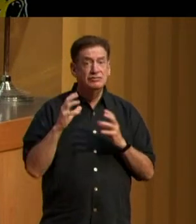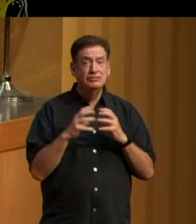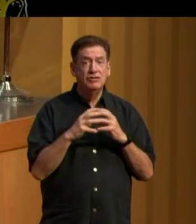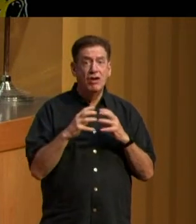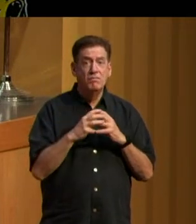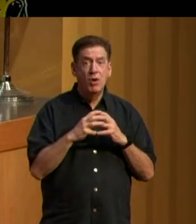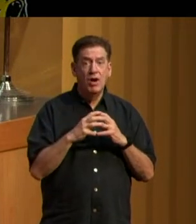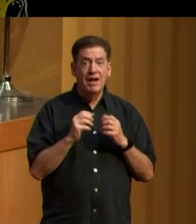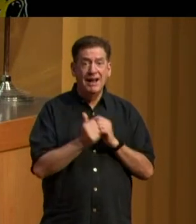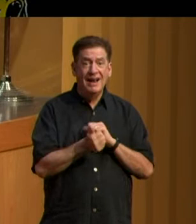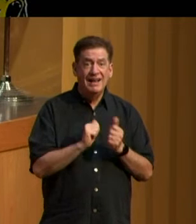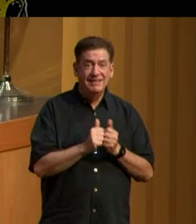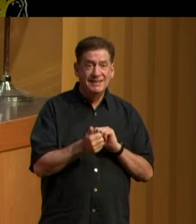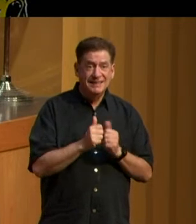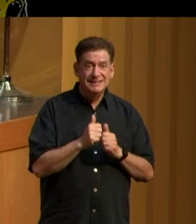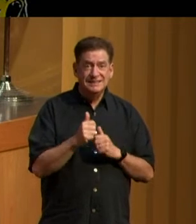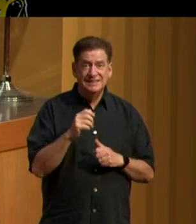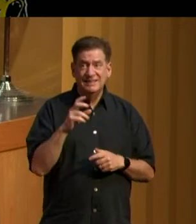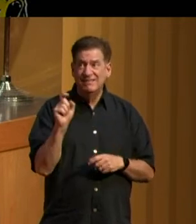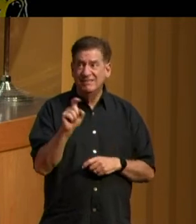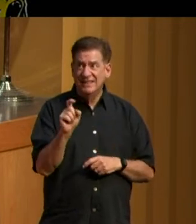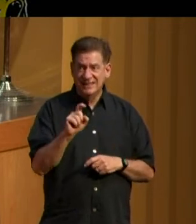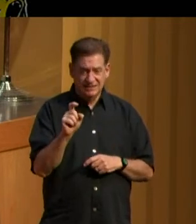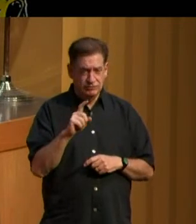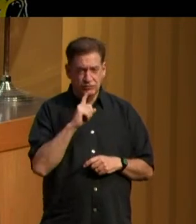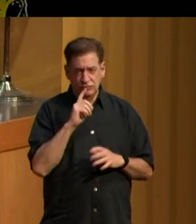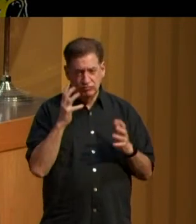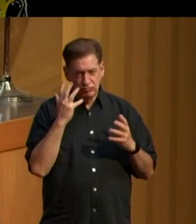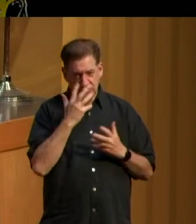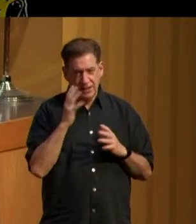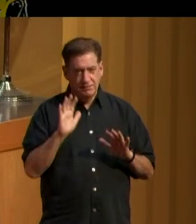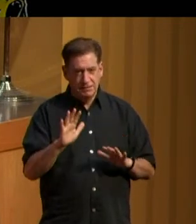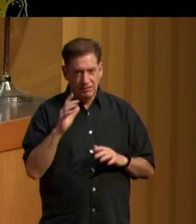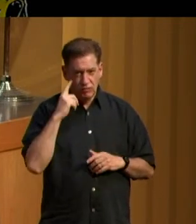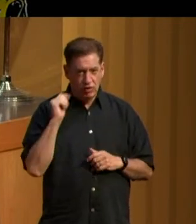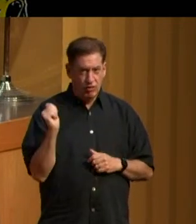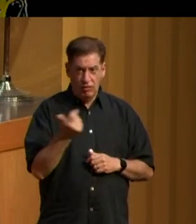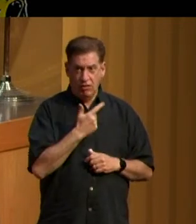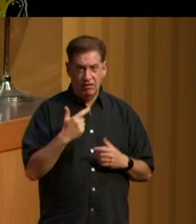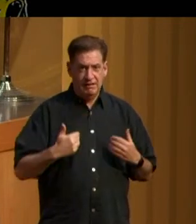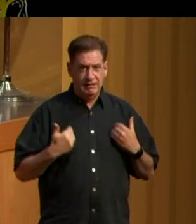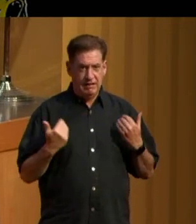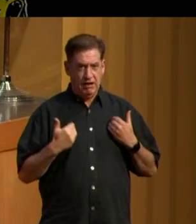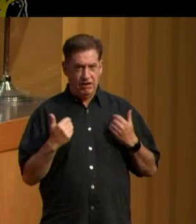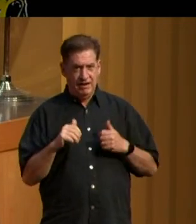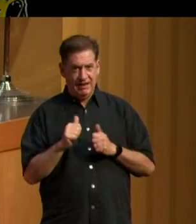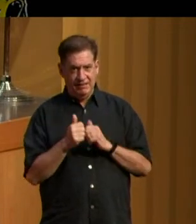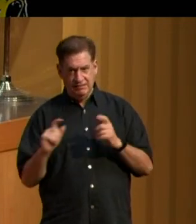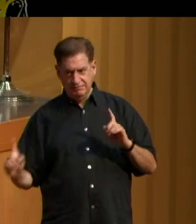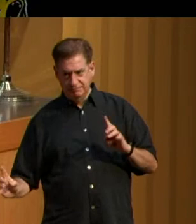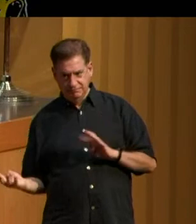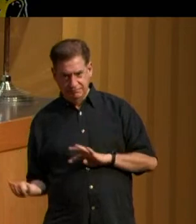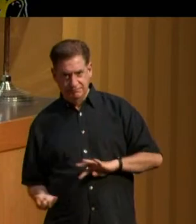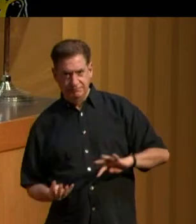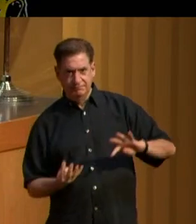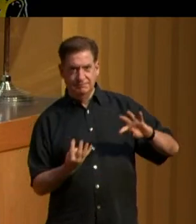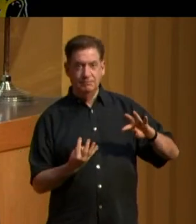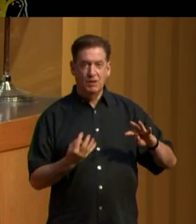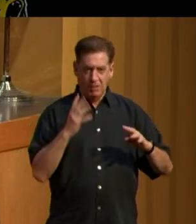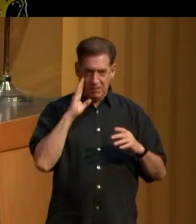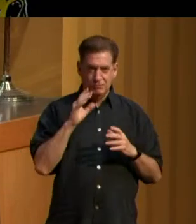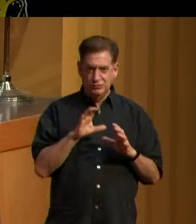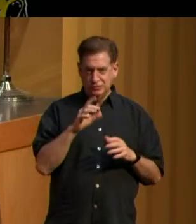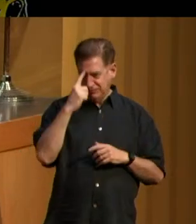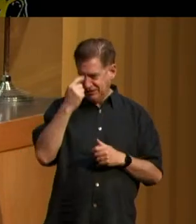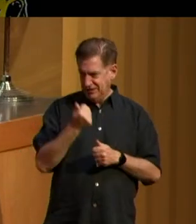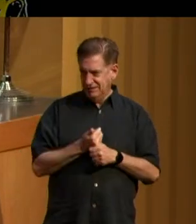for Phoenix College have paved the way incredibly for all of us younger athletes coming through, and I hope that we are doing the same for every